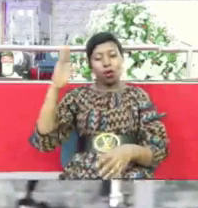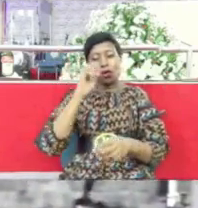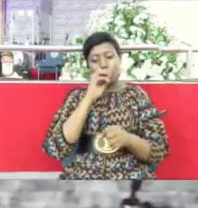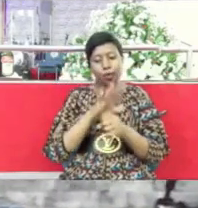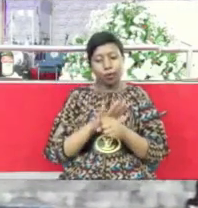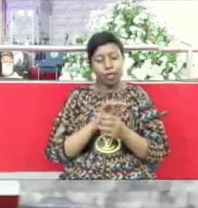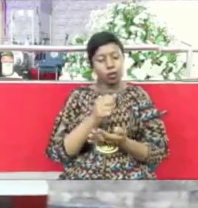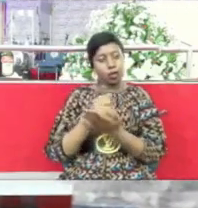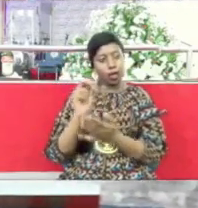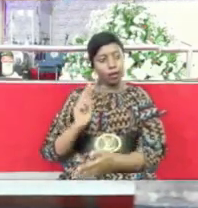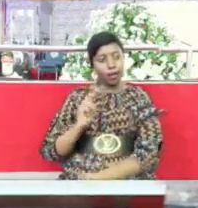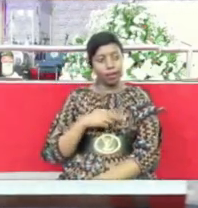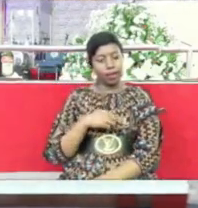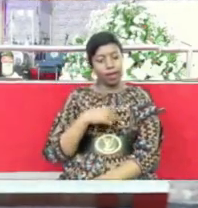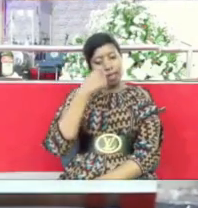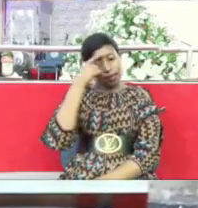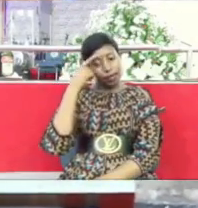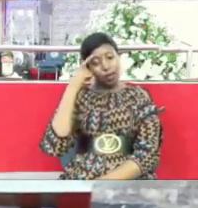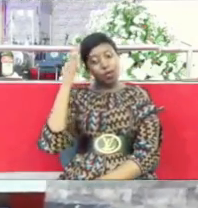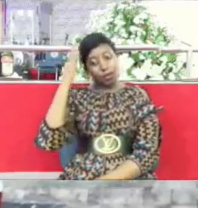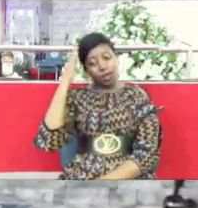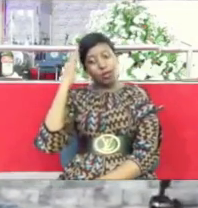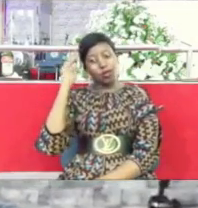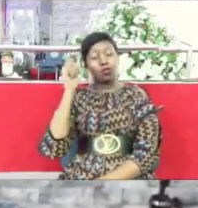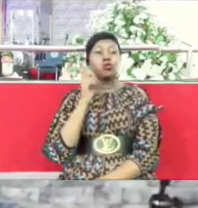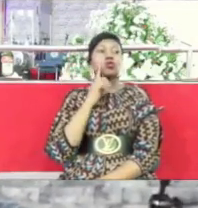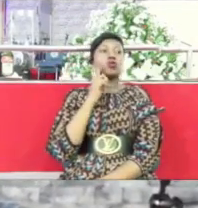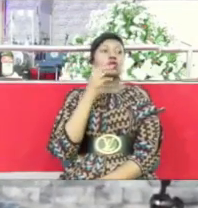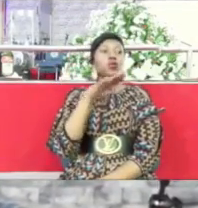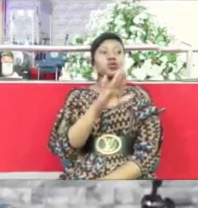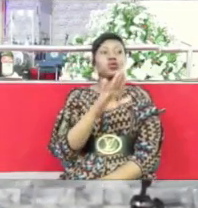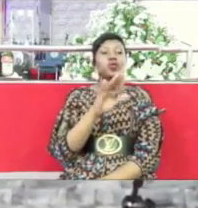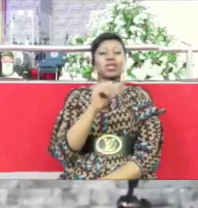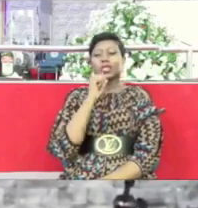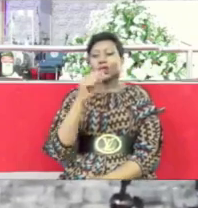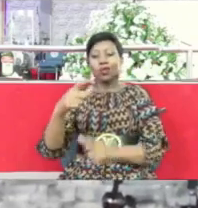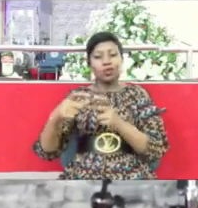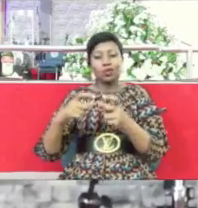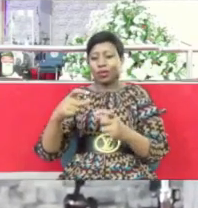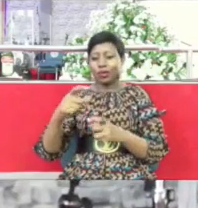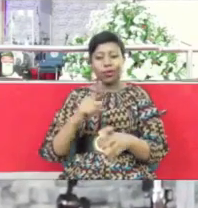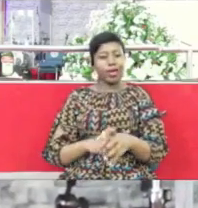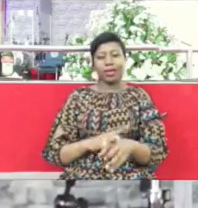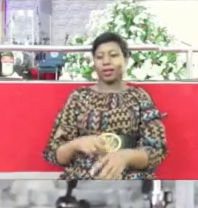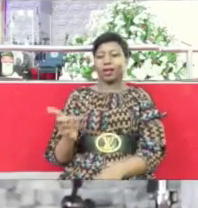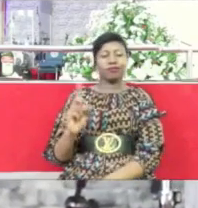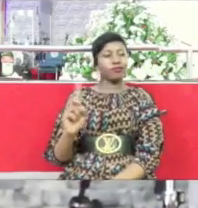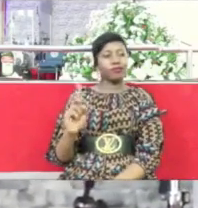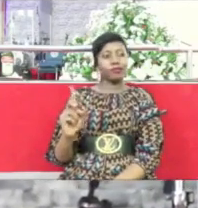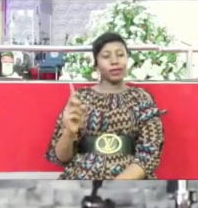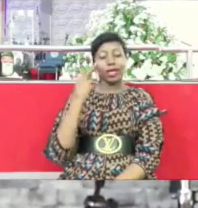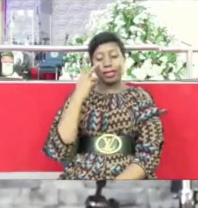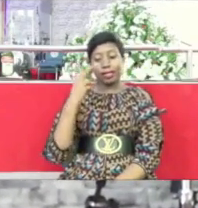anaposema atatusaidia, it's because he's seeing my tomorrow. Kwa sababu anaona kesho yangu. He's not controlled by time. Yeye hazuiliwi na muda. He is seeing my tomorrow. Ameona